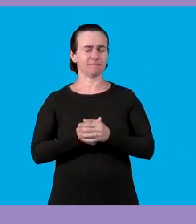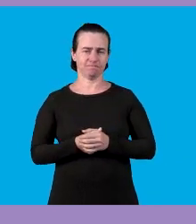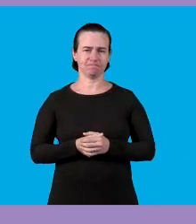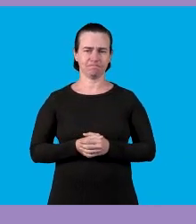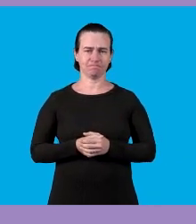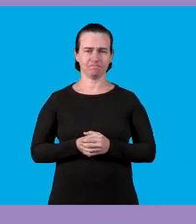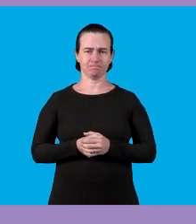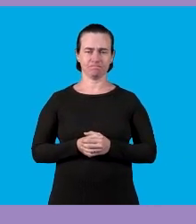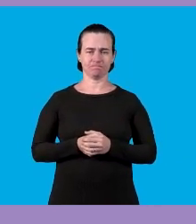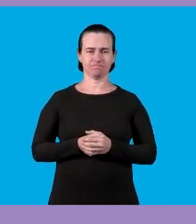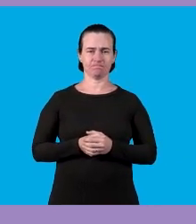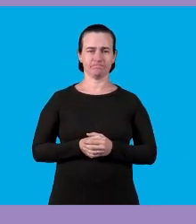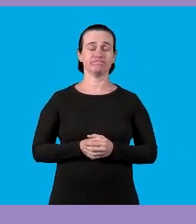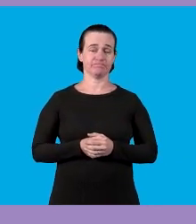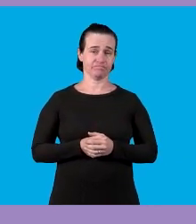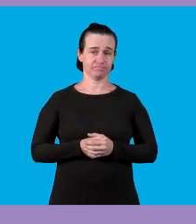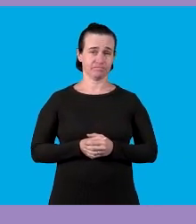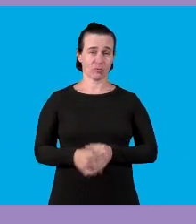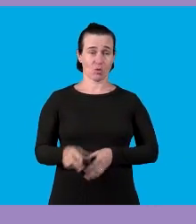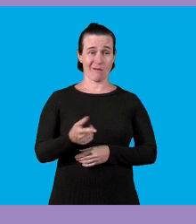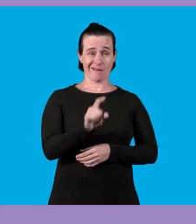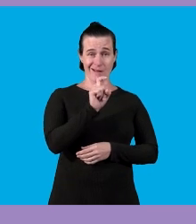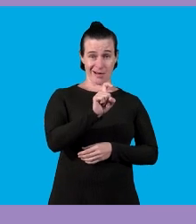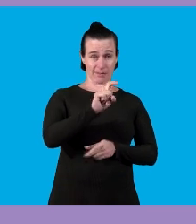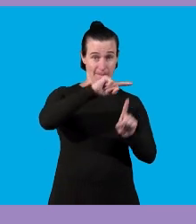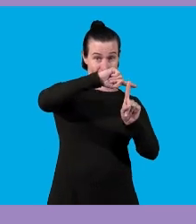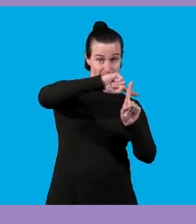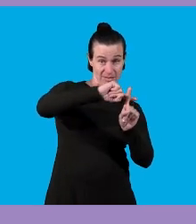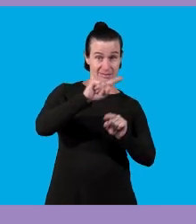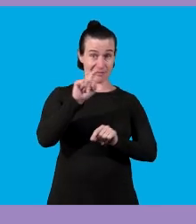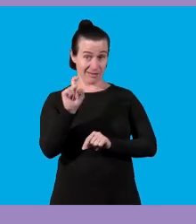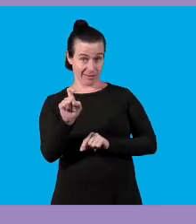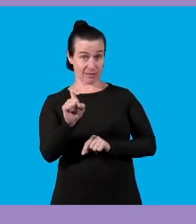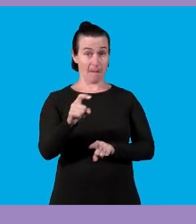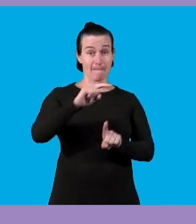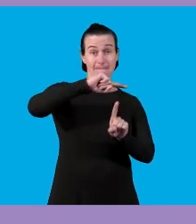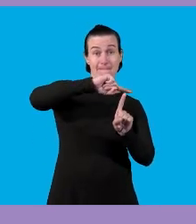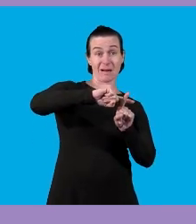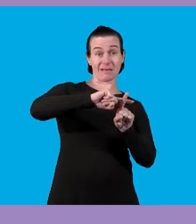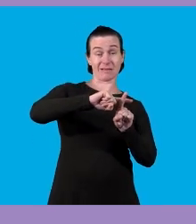thereof. So we then do the same. We say x plus